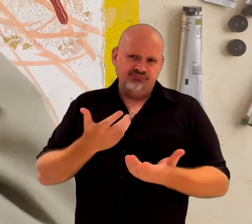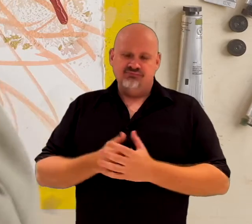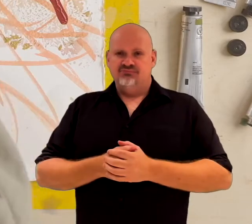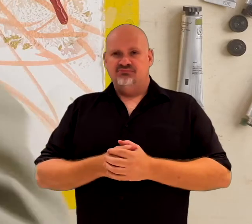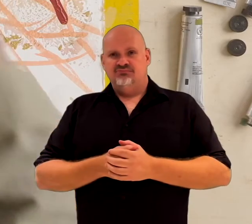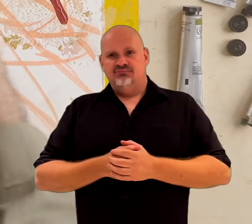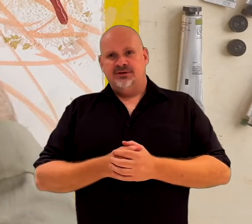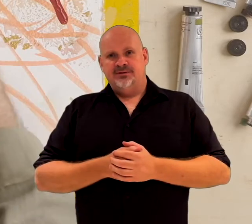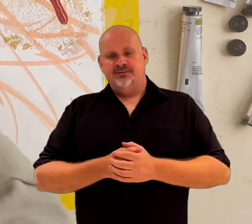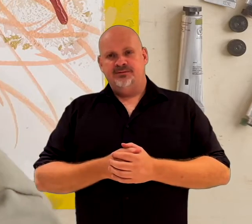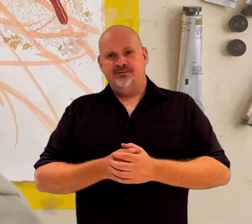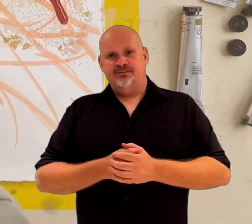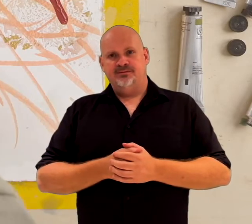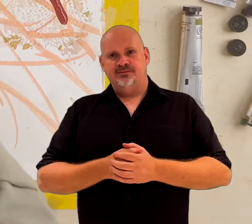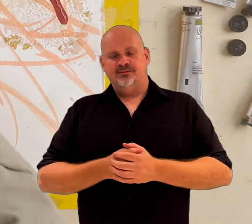and yeah.